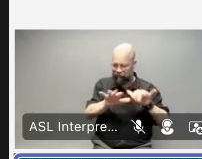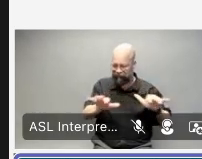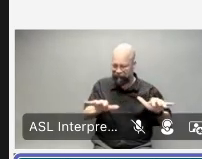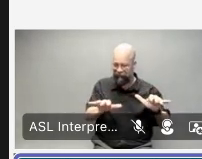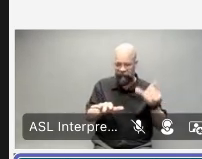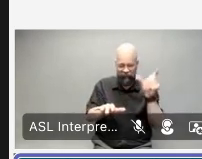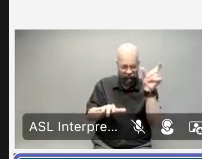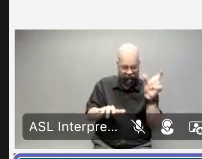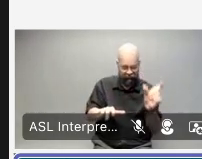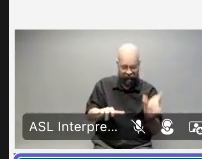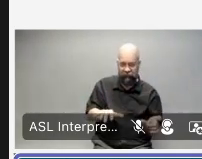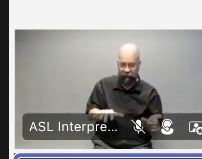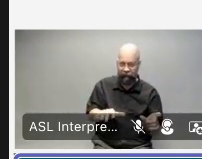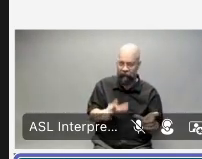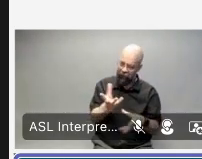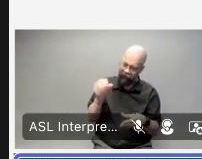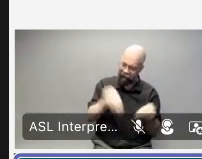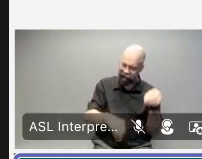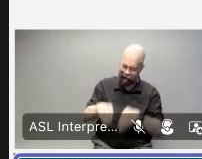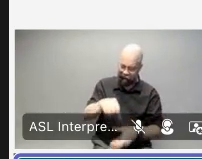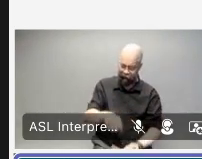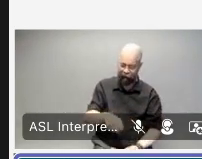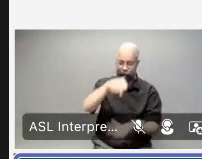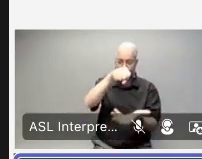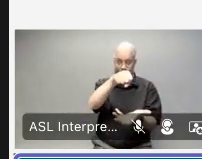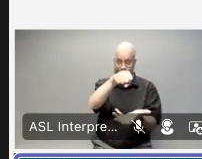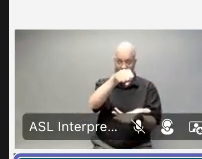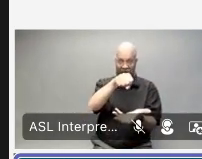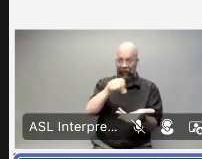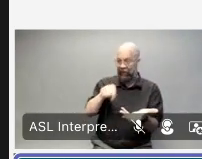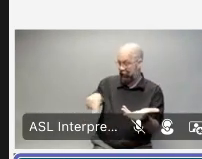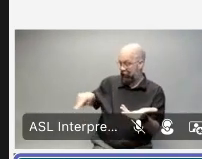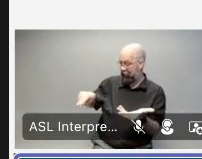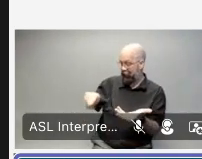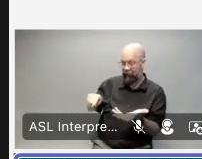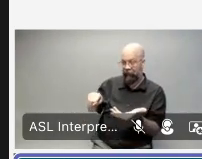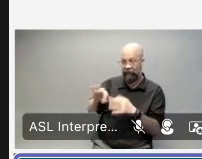including those of any vulnerable family members and pets.